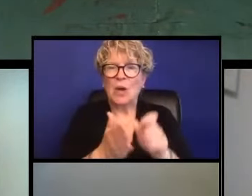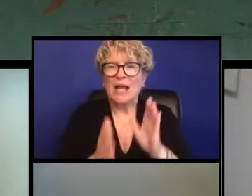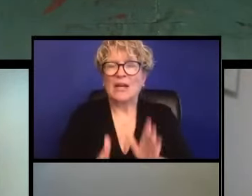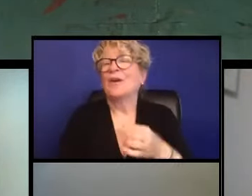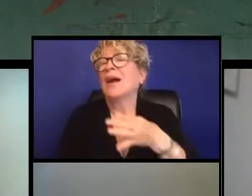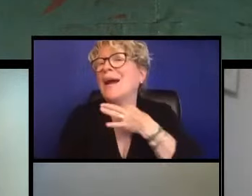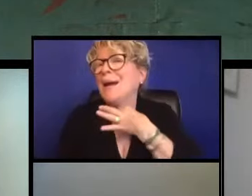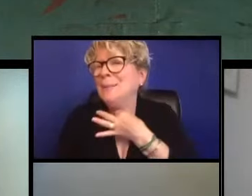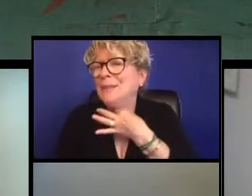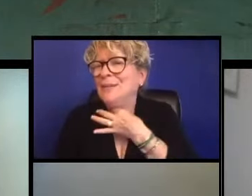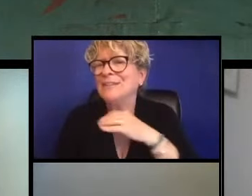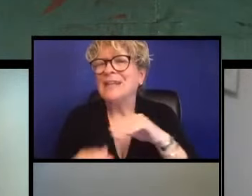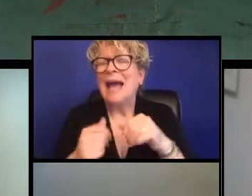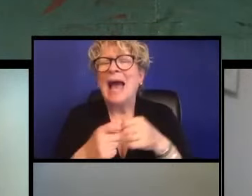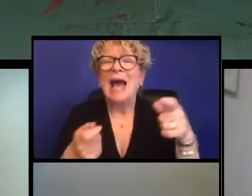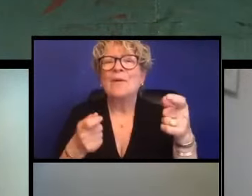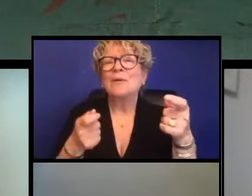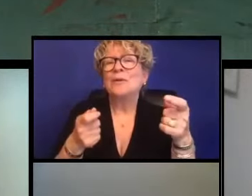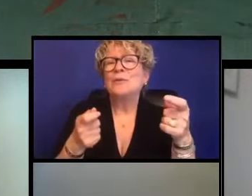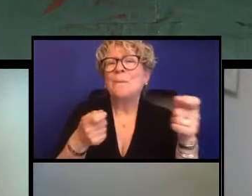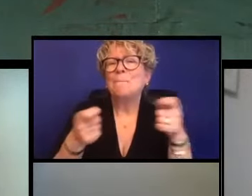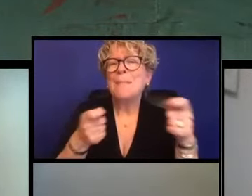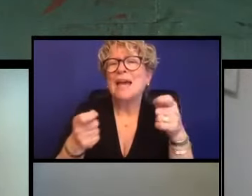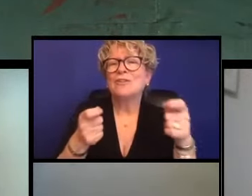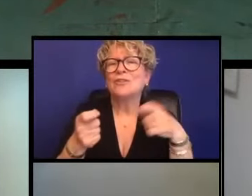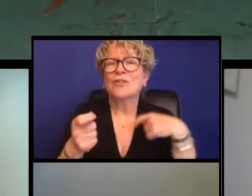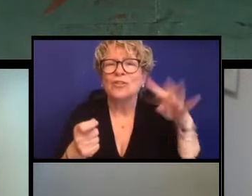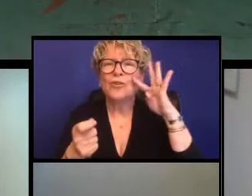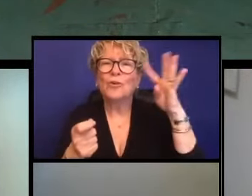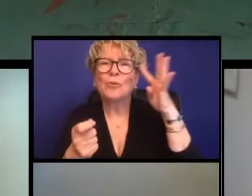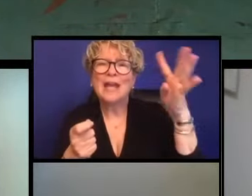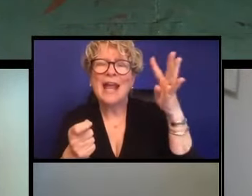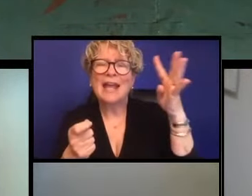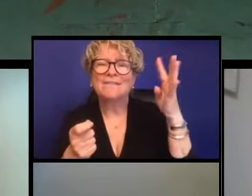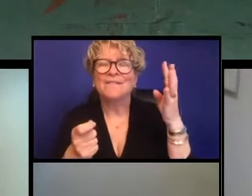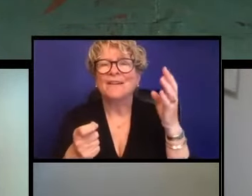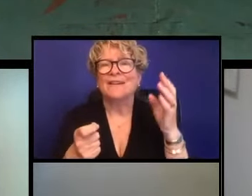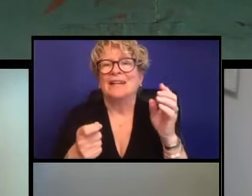you manage those different creative energies.